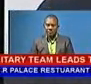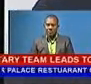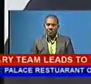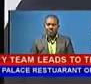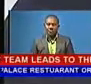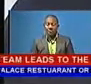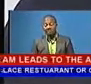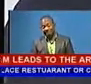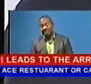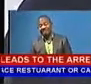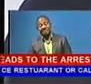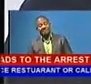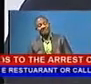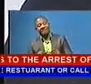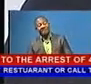Dr. Barnier.